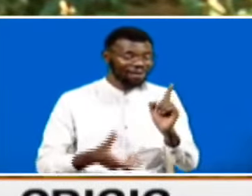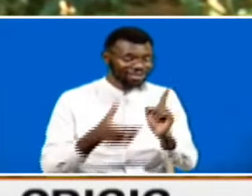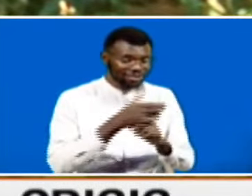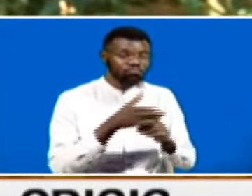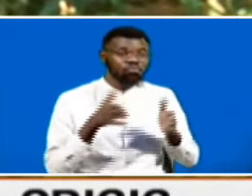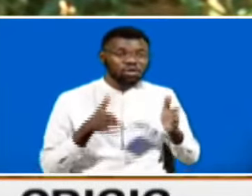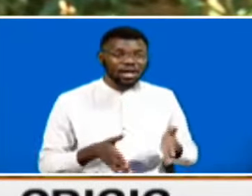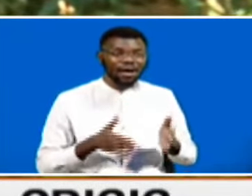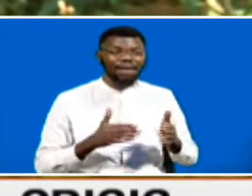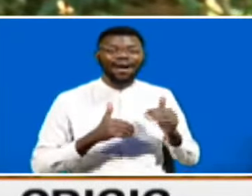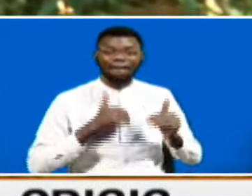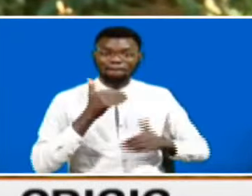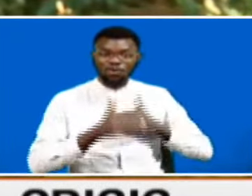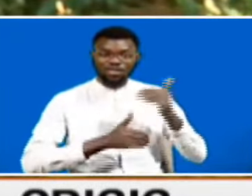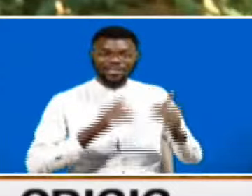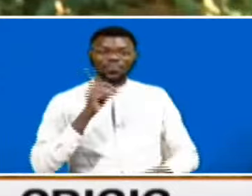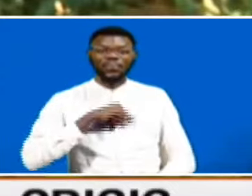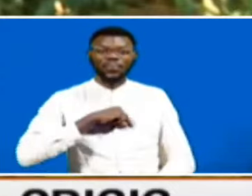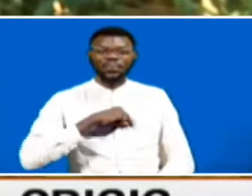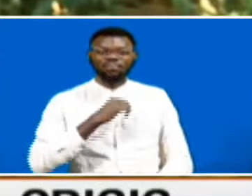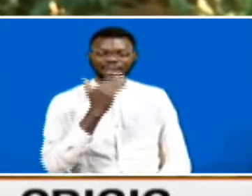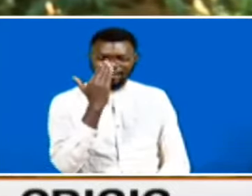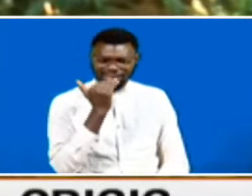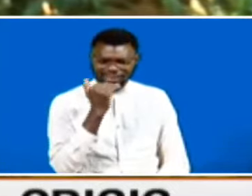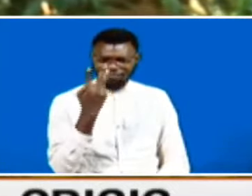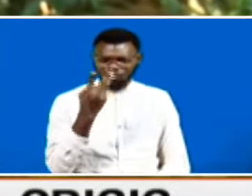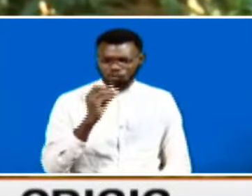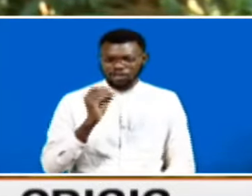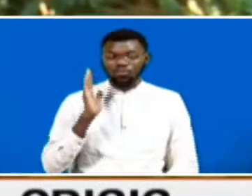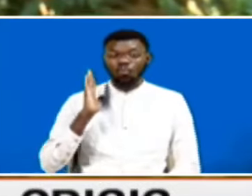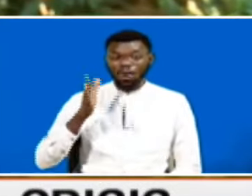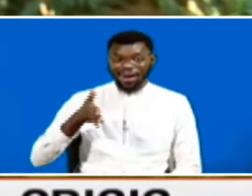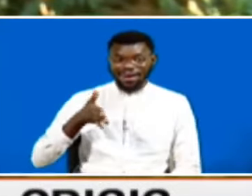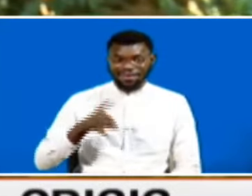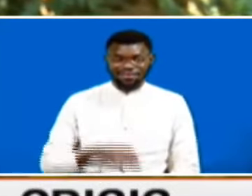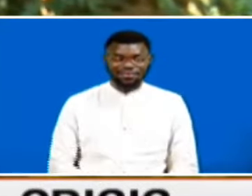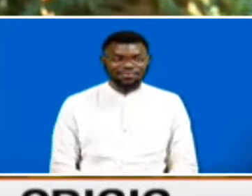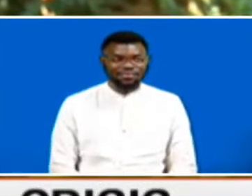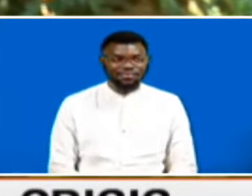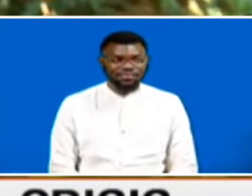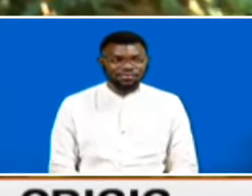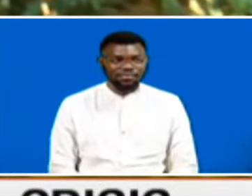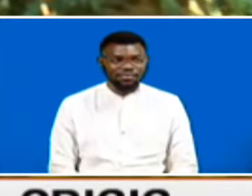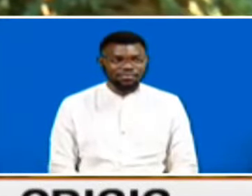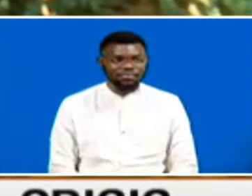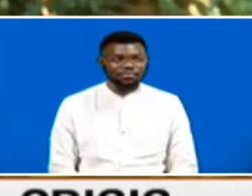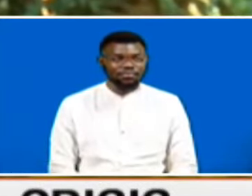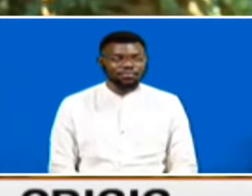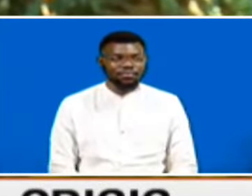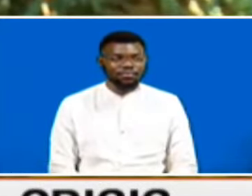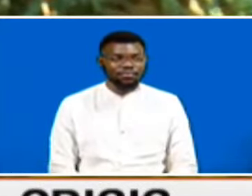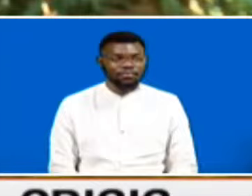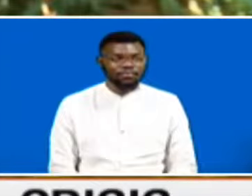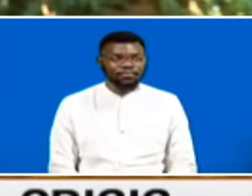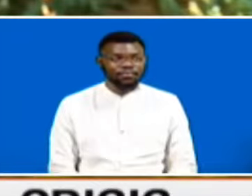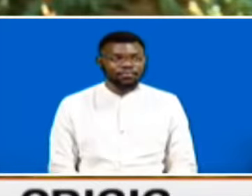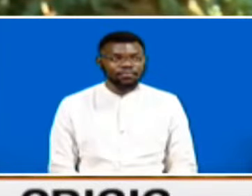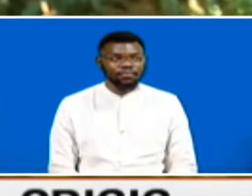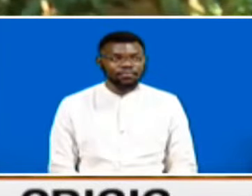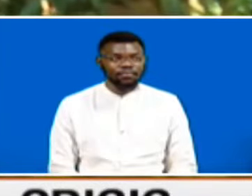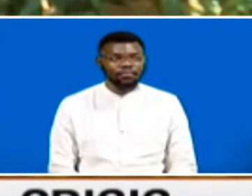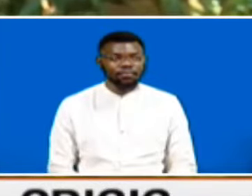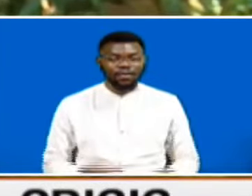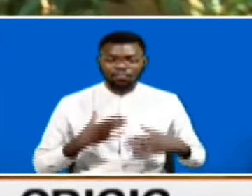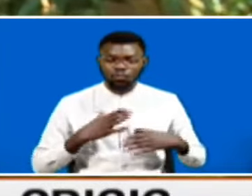we'll finish the process in another 40 days from today. Yes, yes. Because we have names. We have very good applicants, very